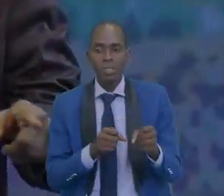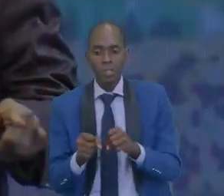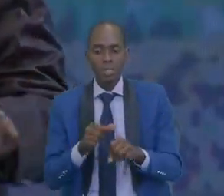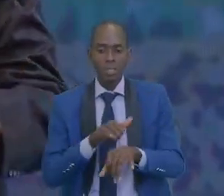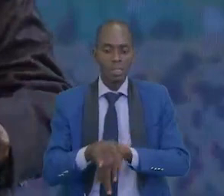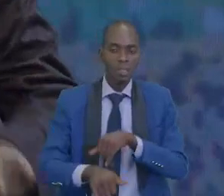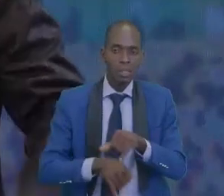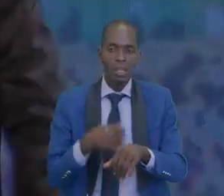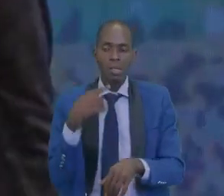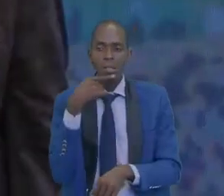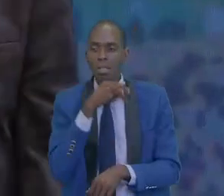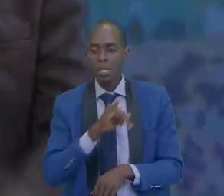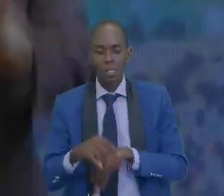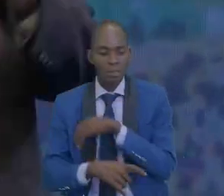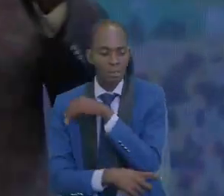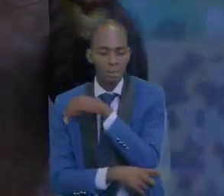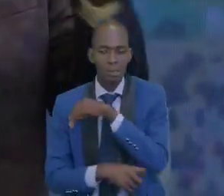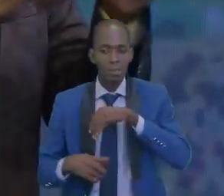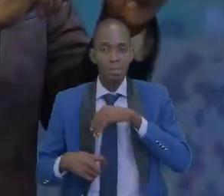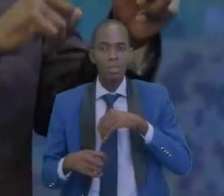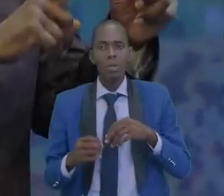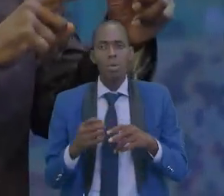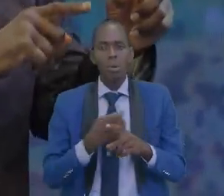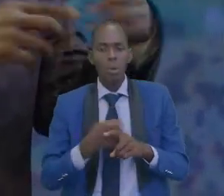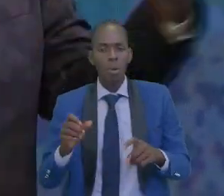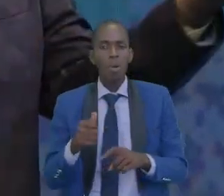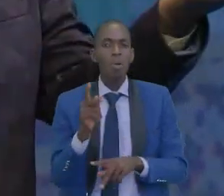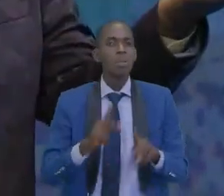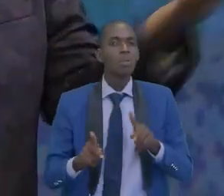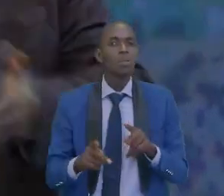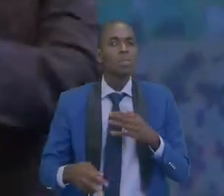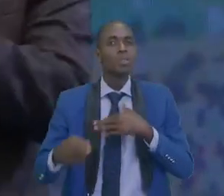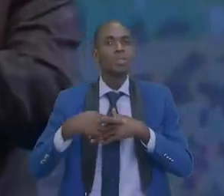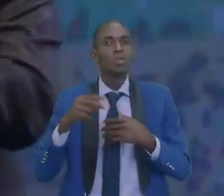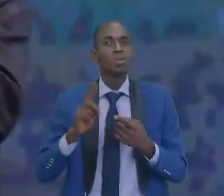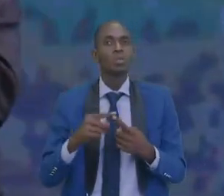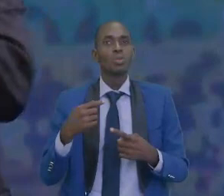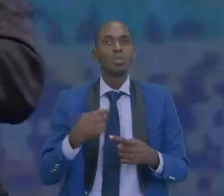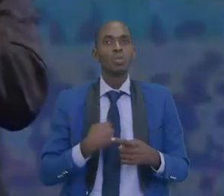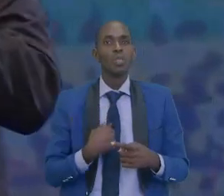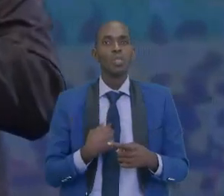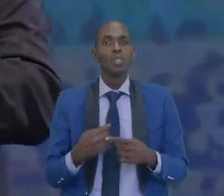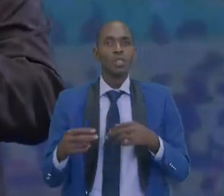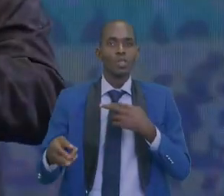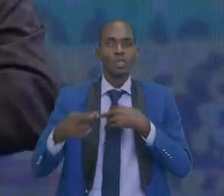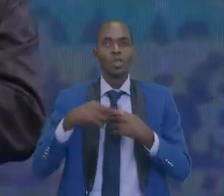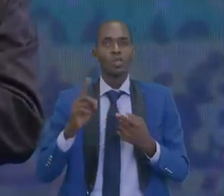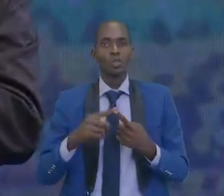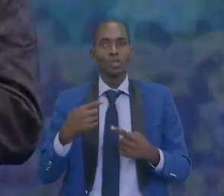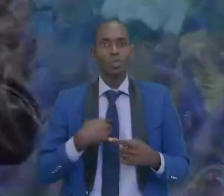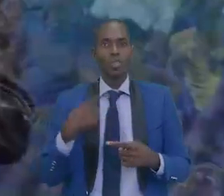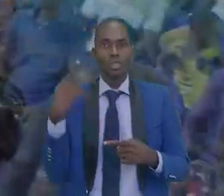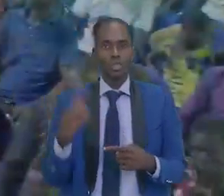with stealing, with hurting other people. Restore unto me, I don't have it now. Restore unto me the joy of